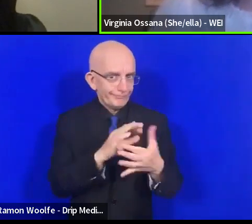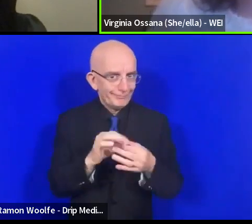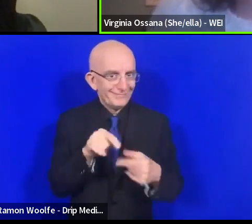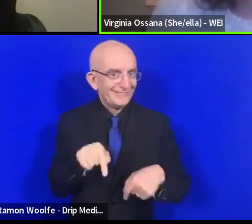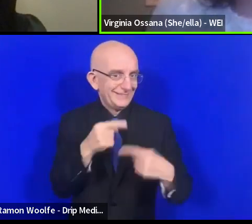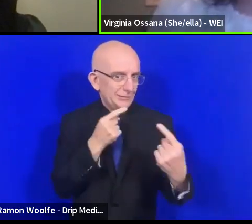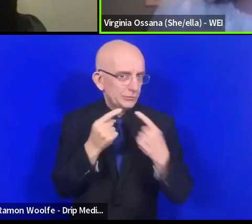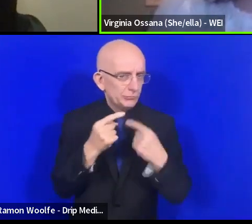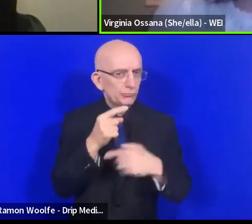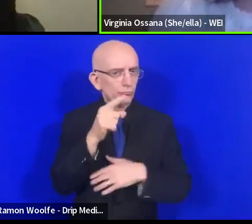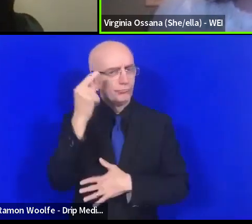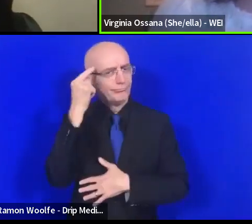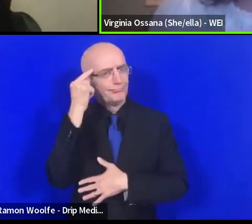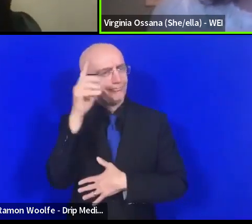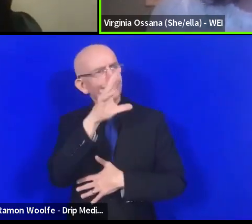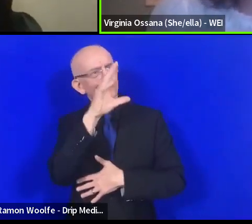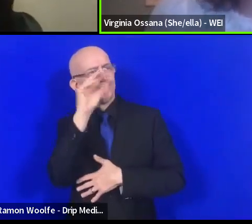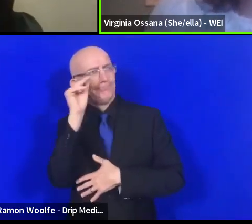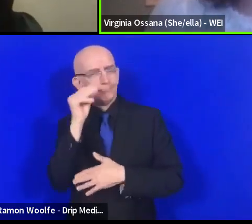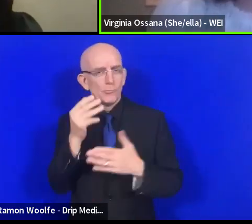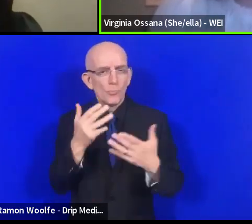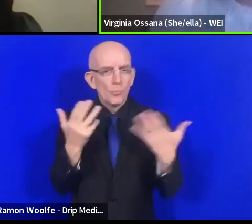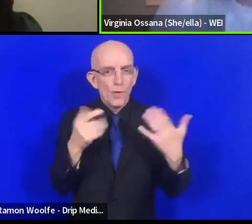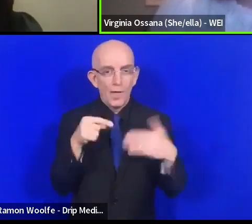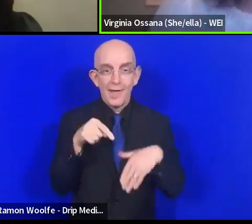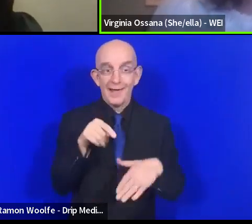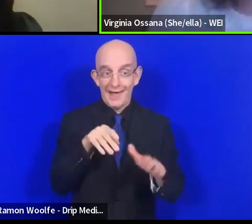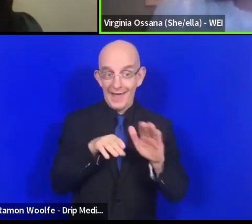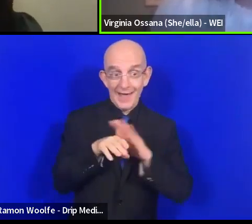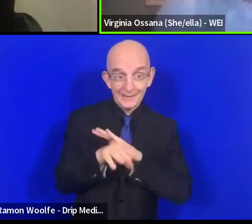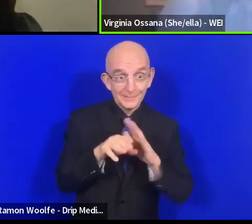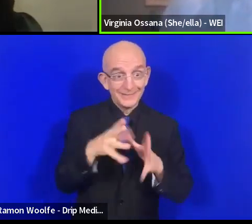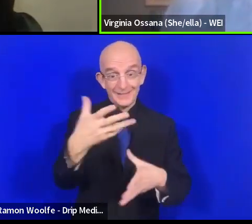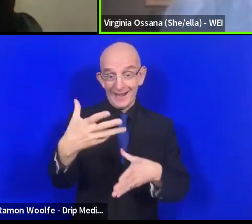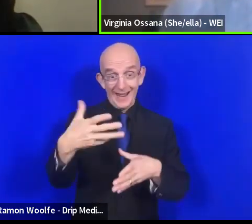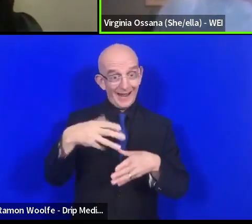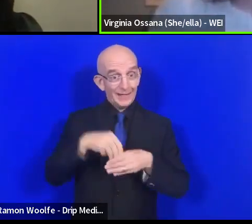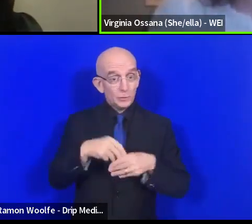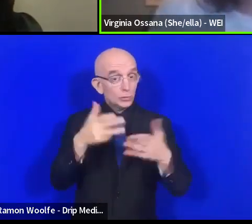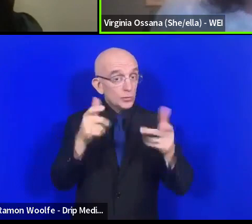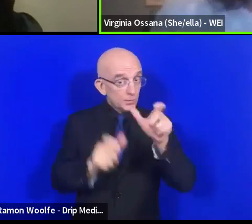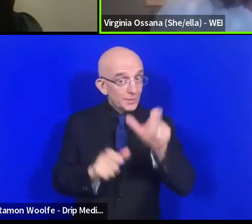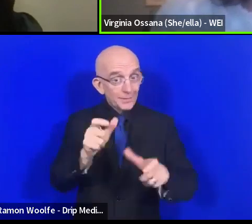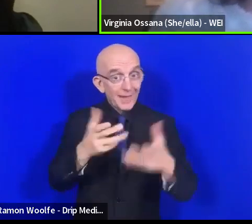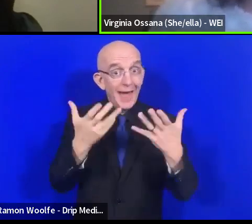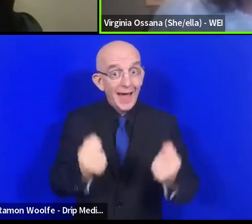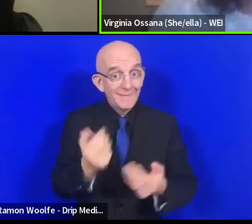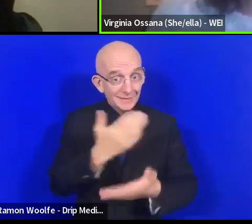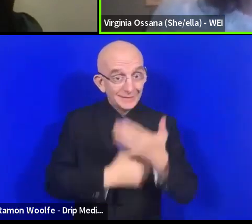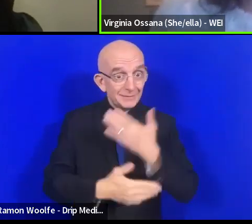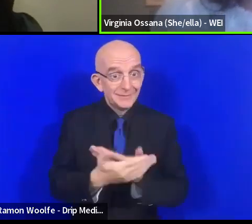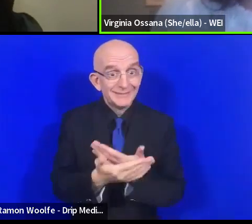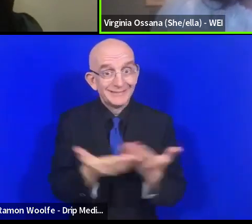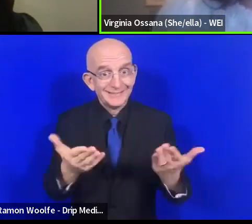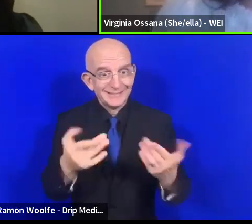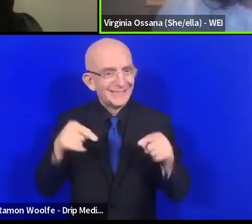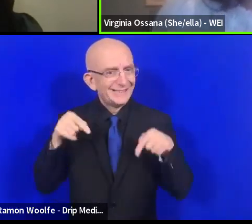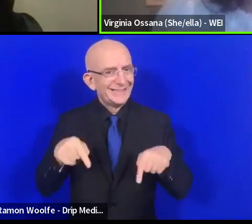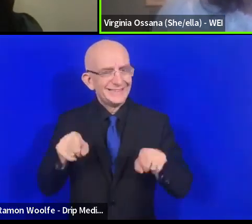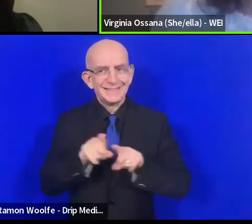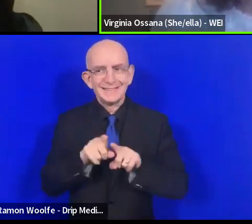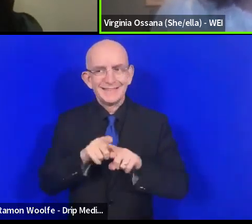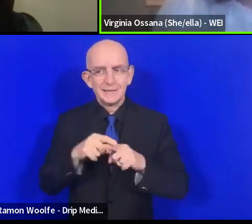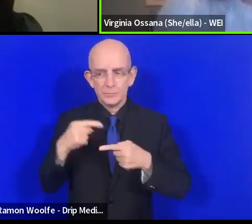and inclusion of persons with disability is a journey, is a process. You know, it is in fact one of the